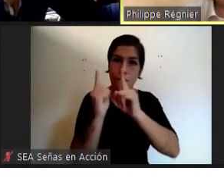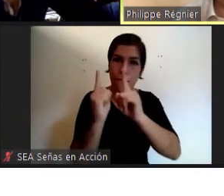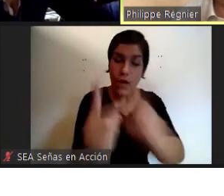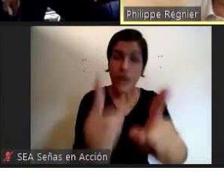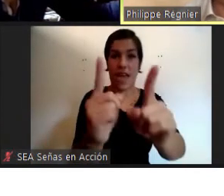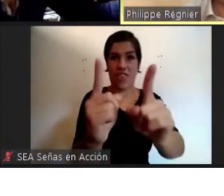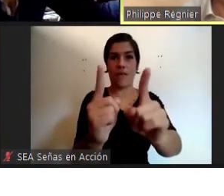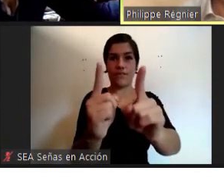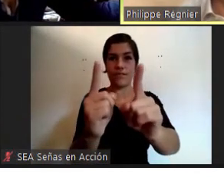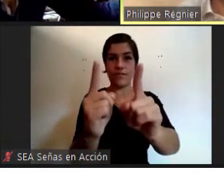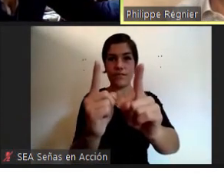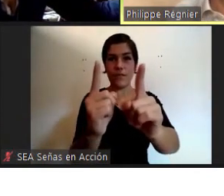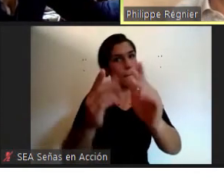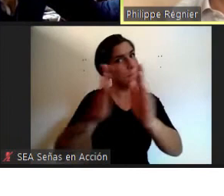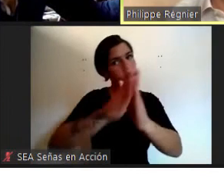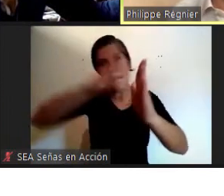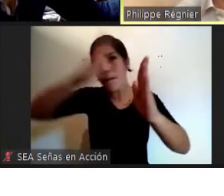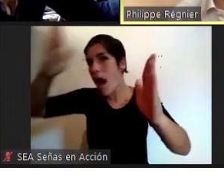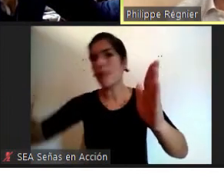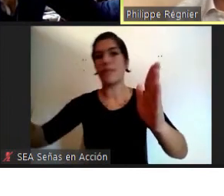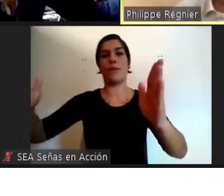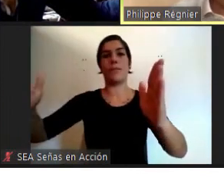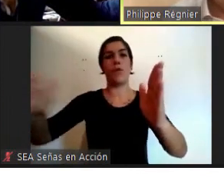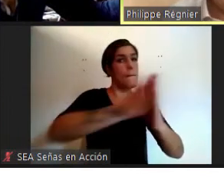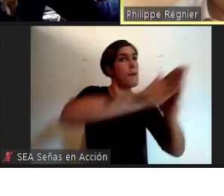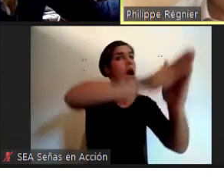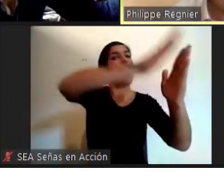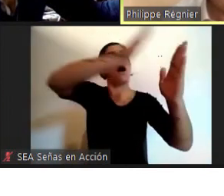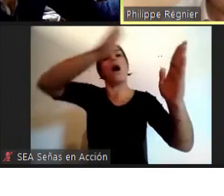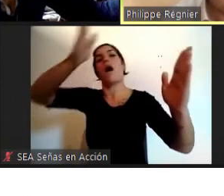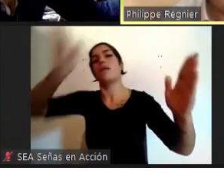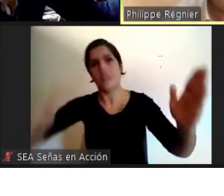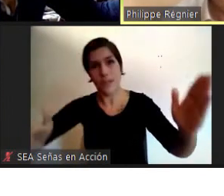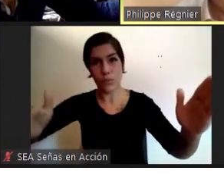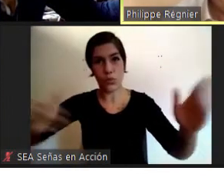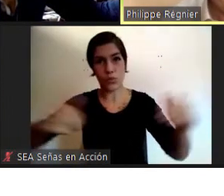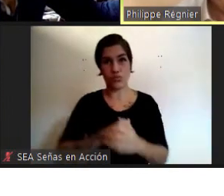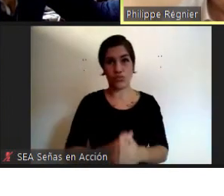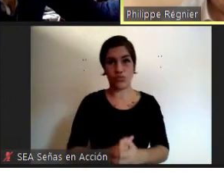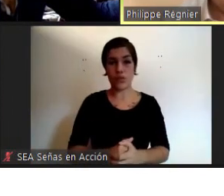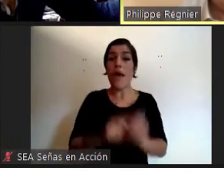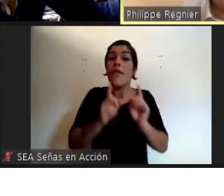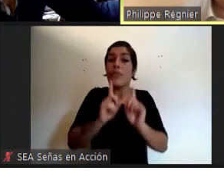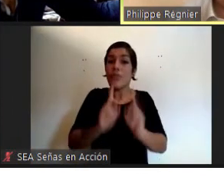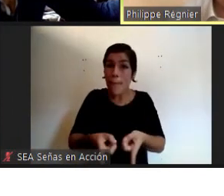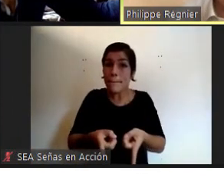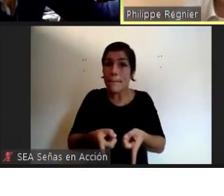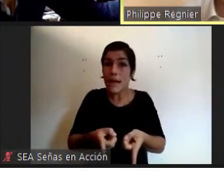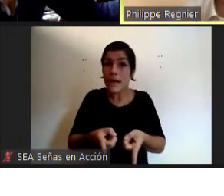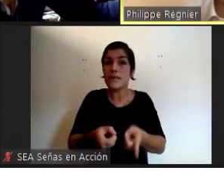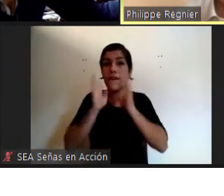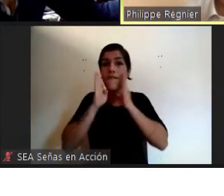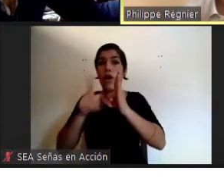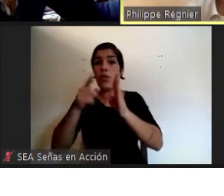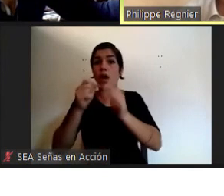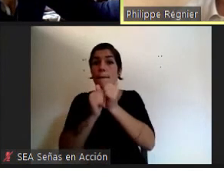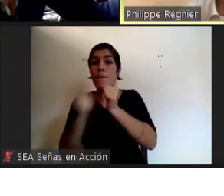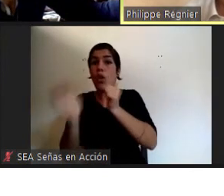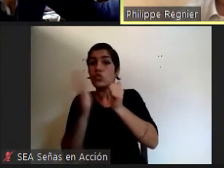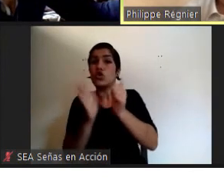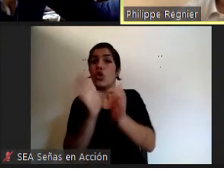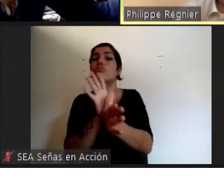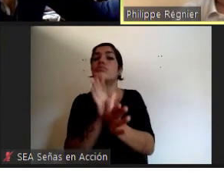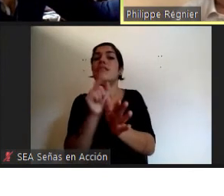stop or interrupt a production that was kind of